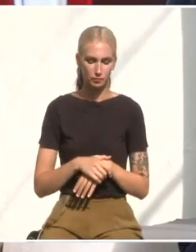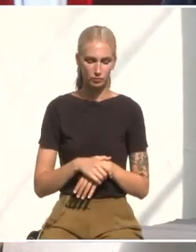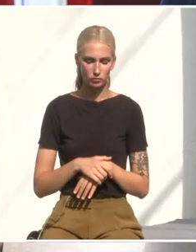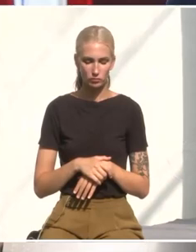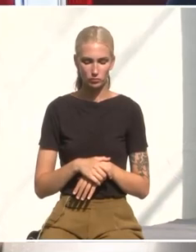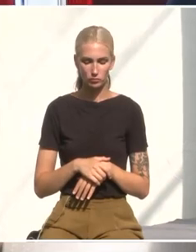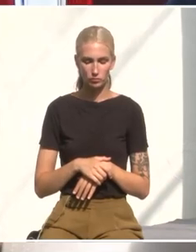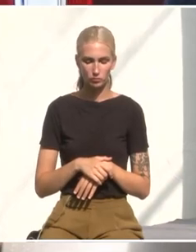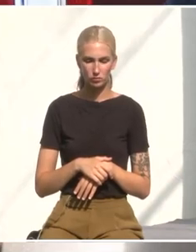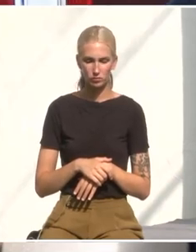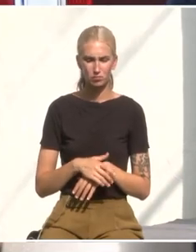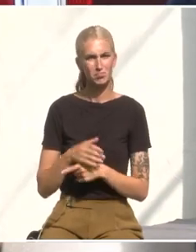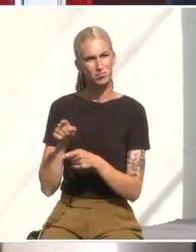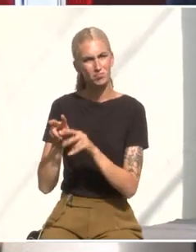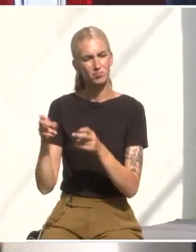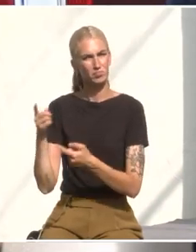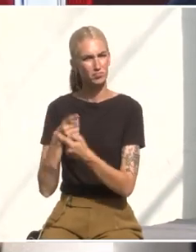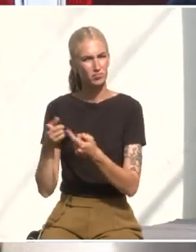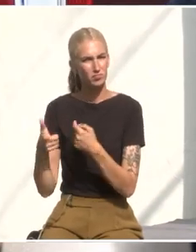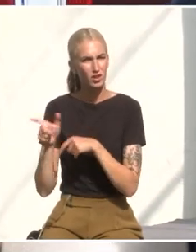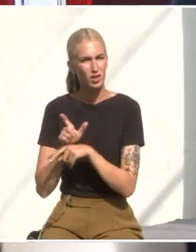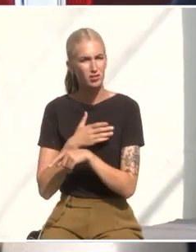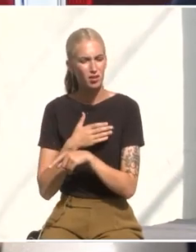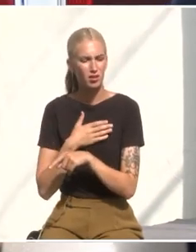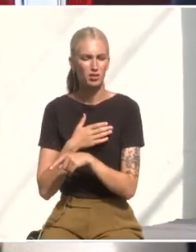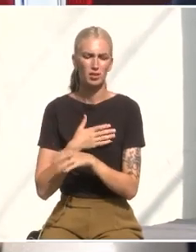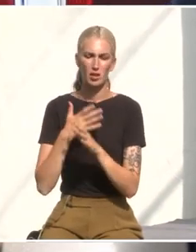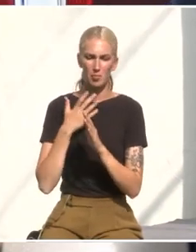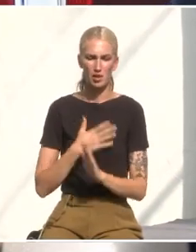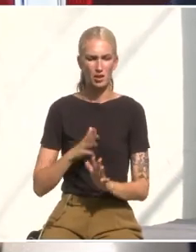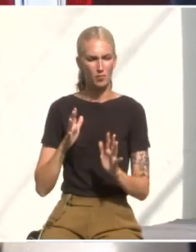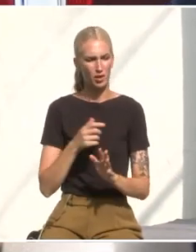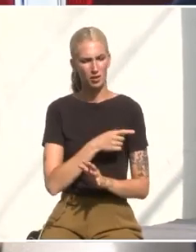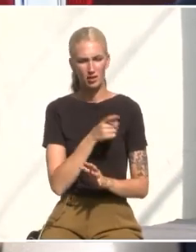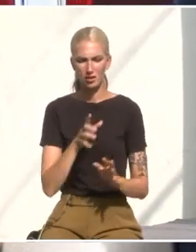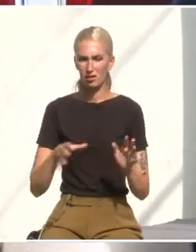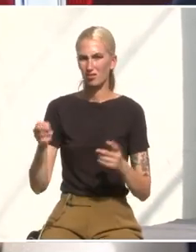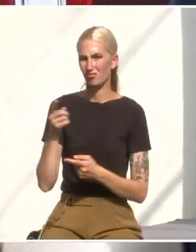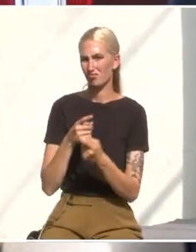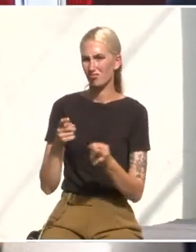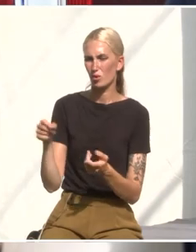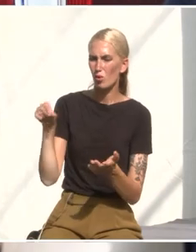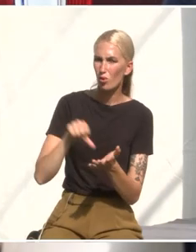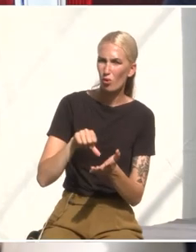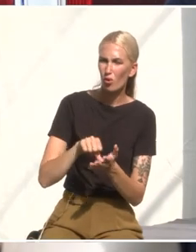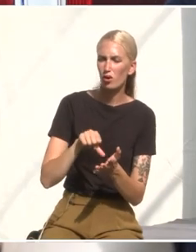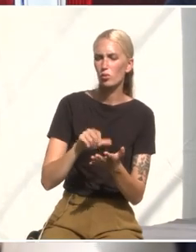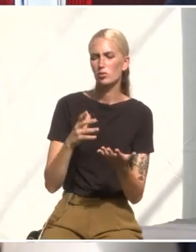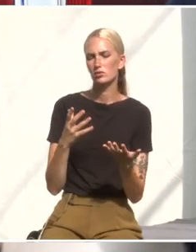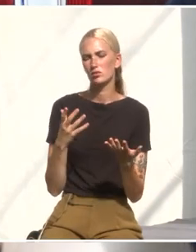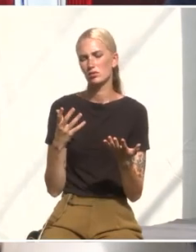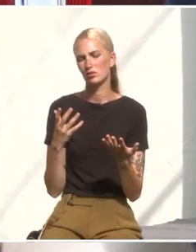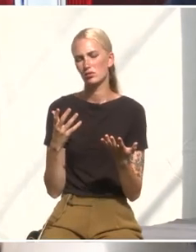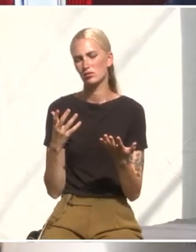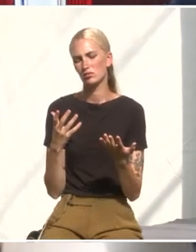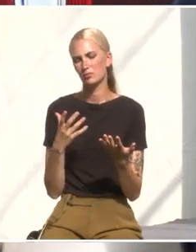So just to have that in the conversation. And I also very much like when you all talked about participation, being